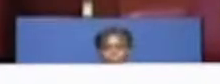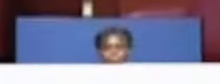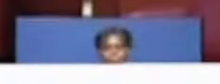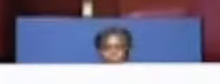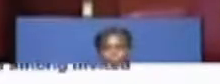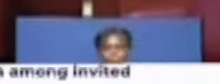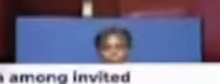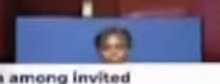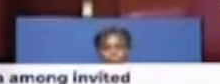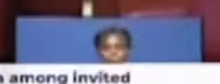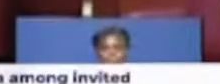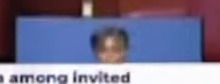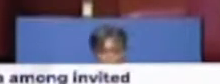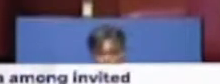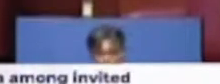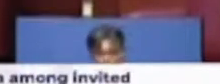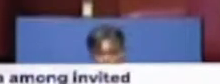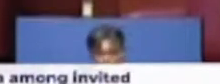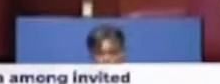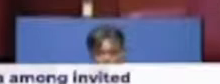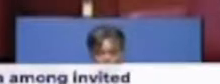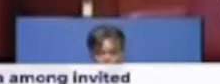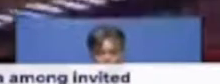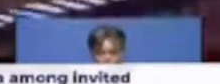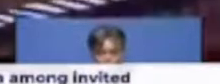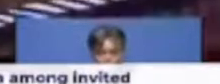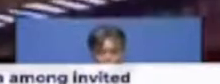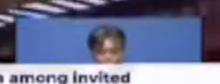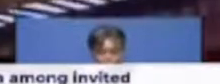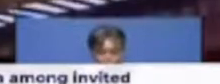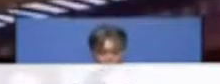Honorable speakers, this aside,